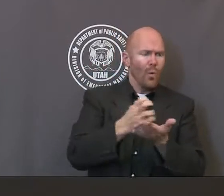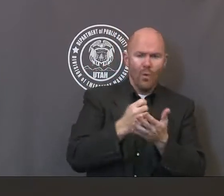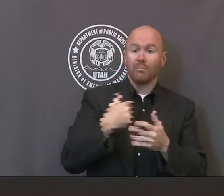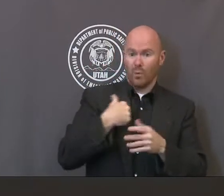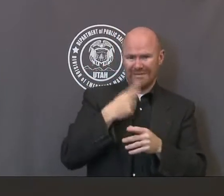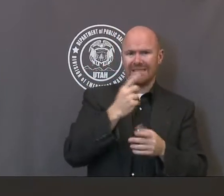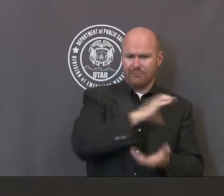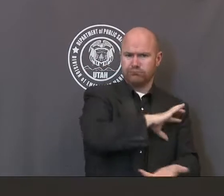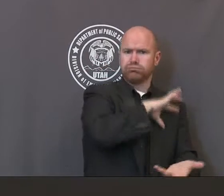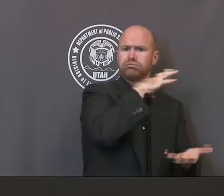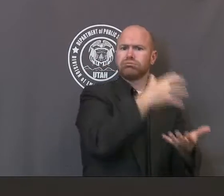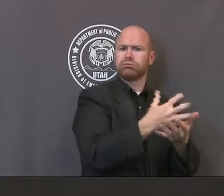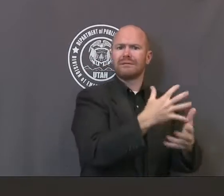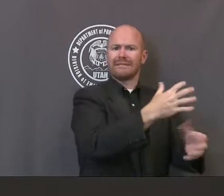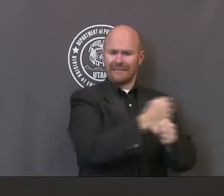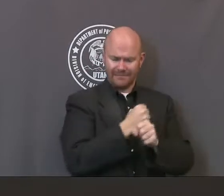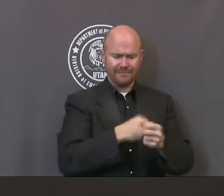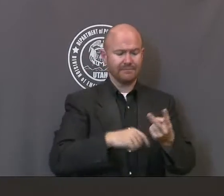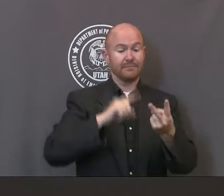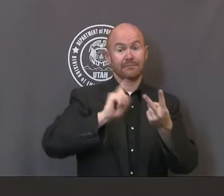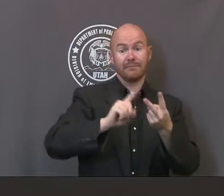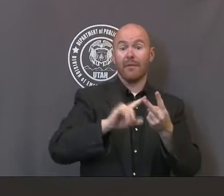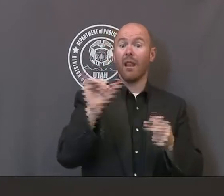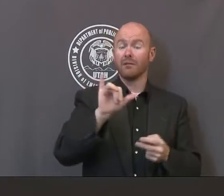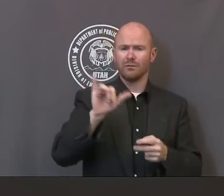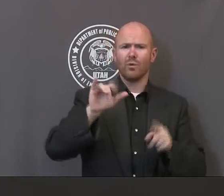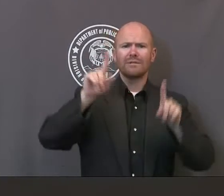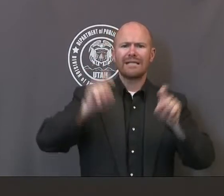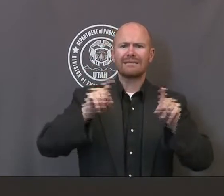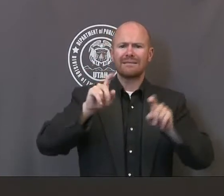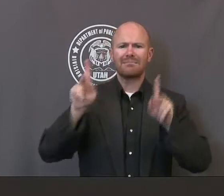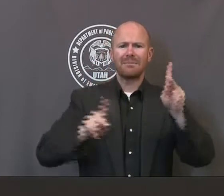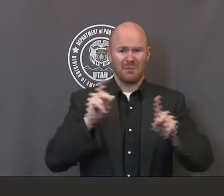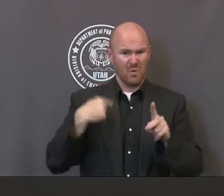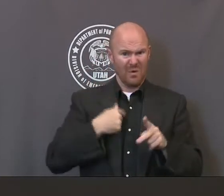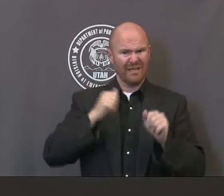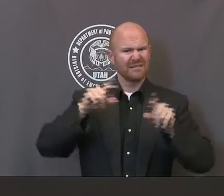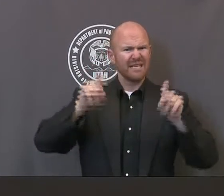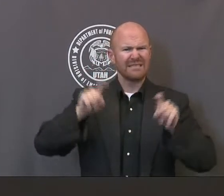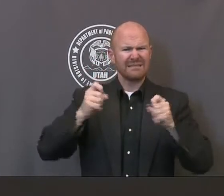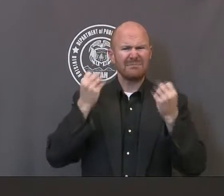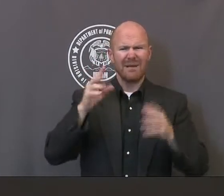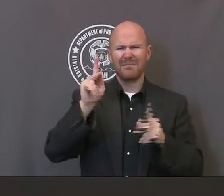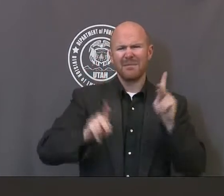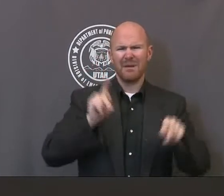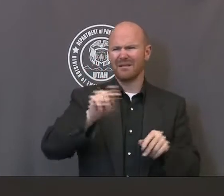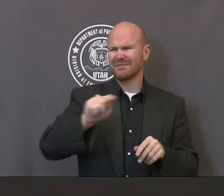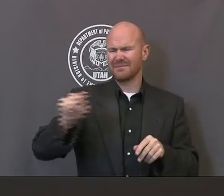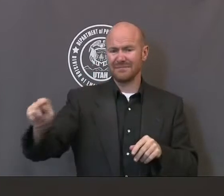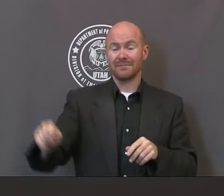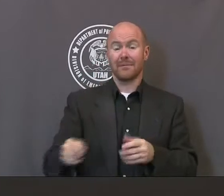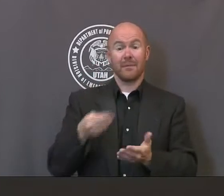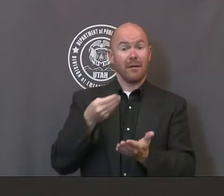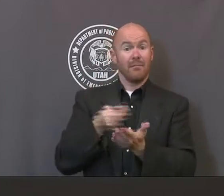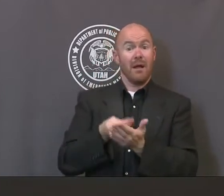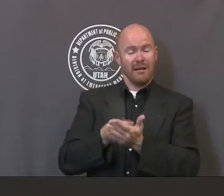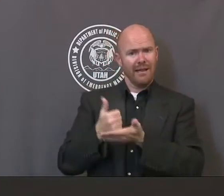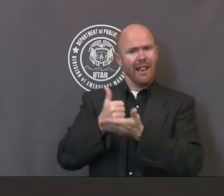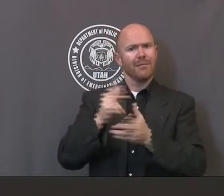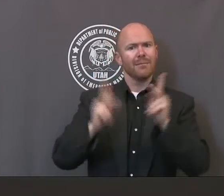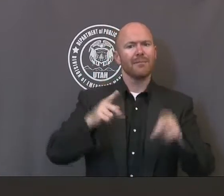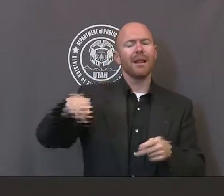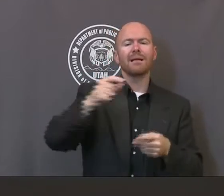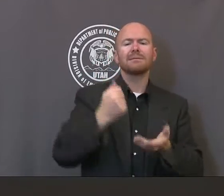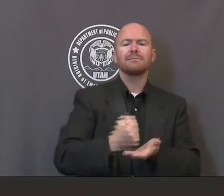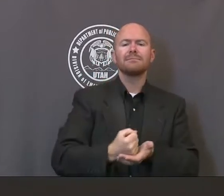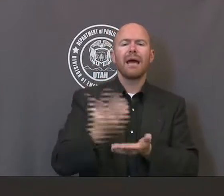testing capacity and a better understanding of the virus. Monetary and fiscal stimulus helped keep commerce flowing.